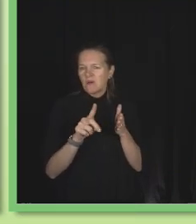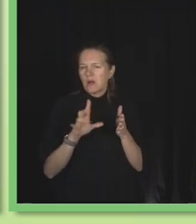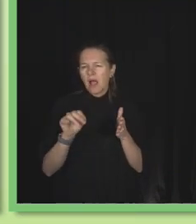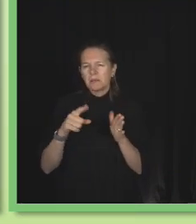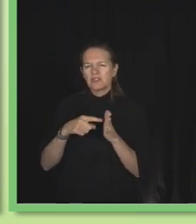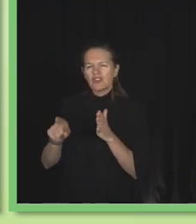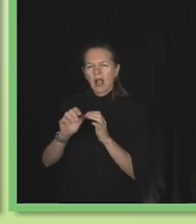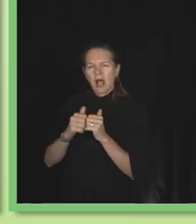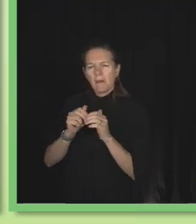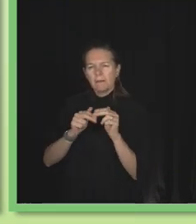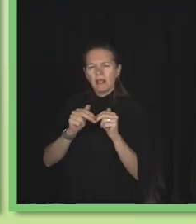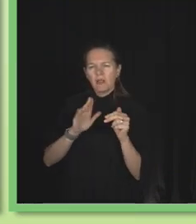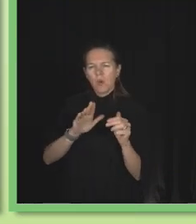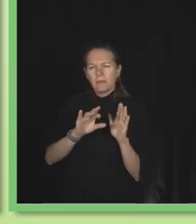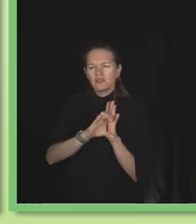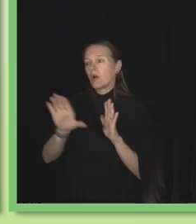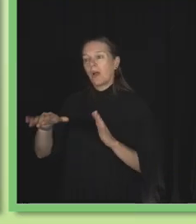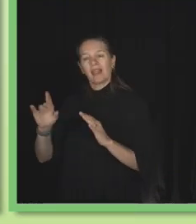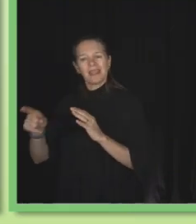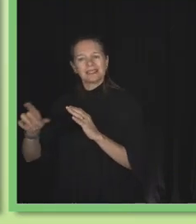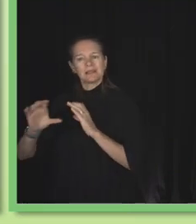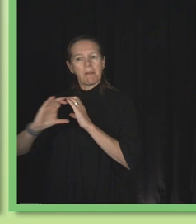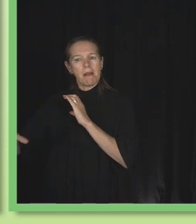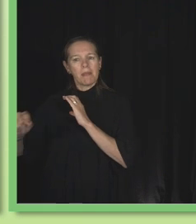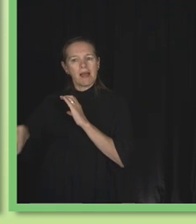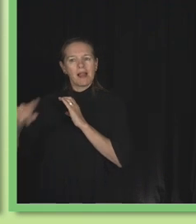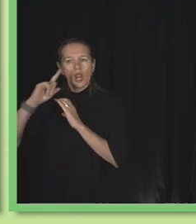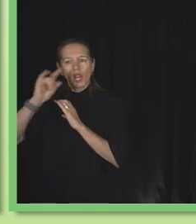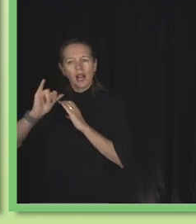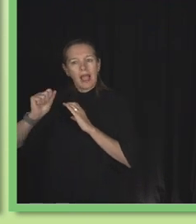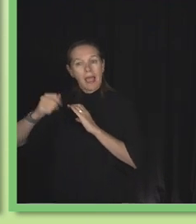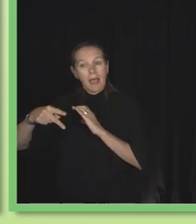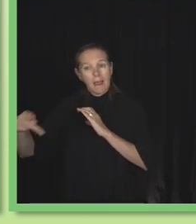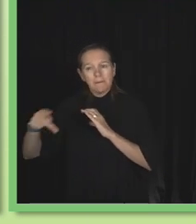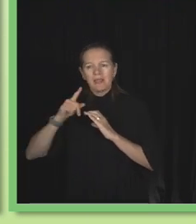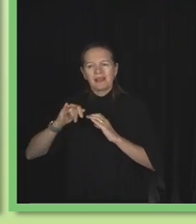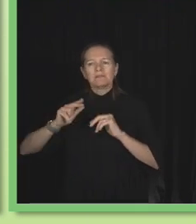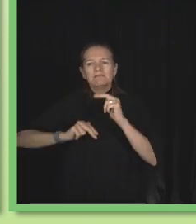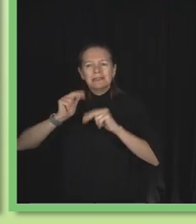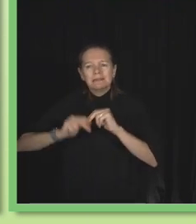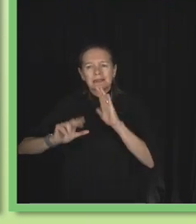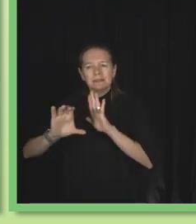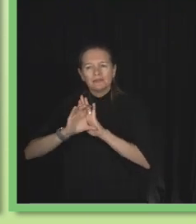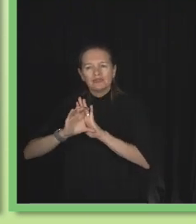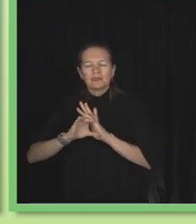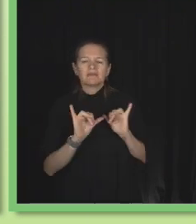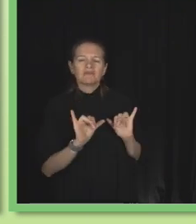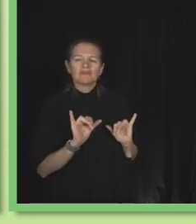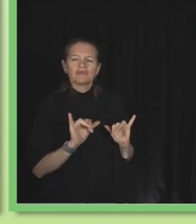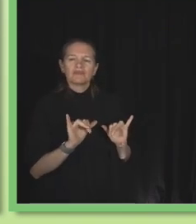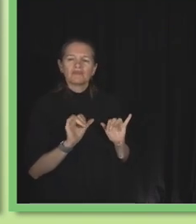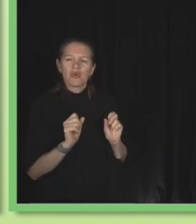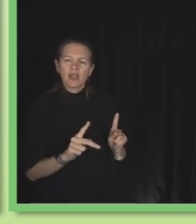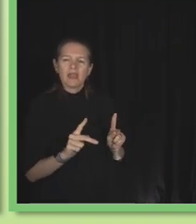your image? Well, here's the pipelines. You can see this app is building the image. Okay.